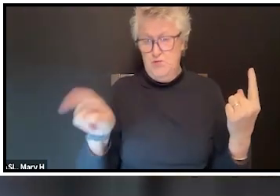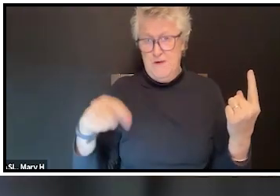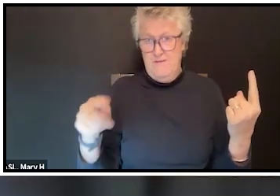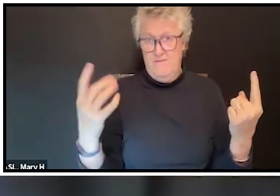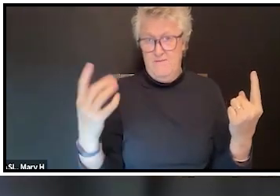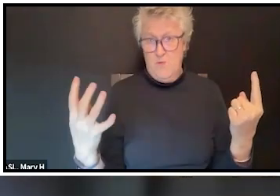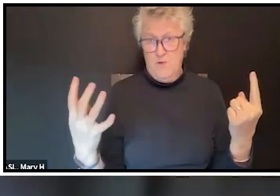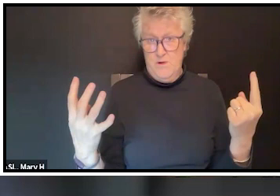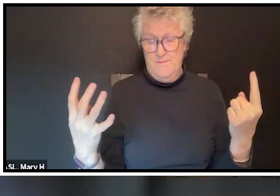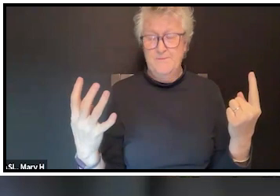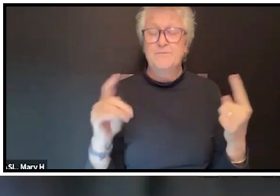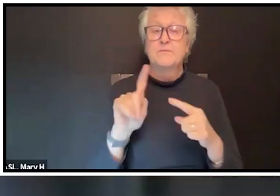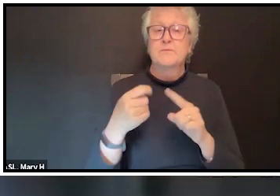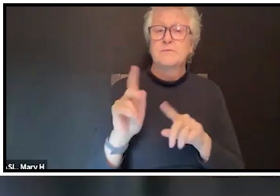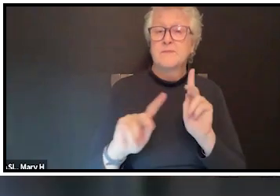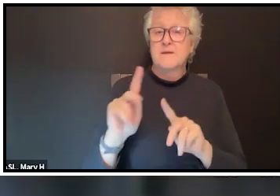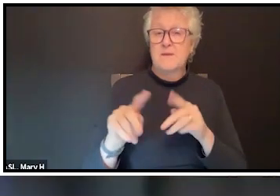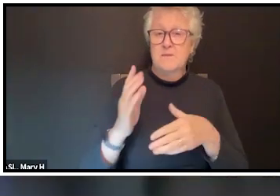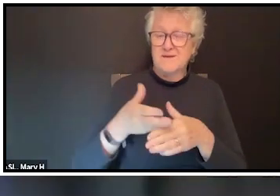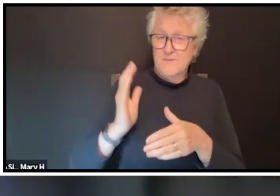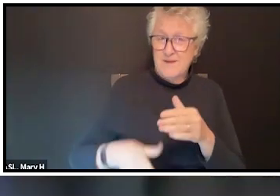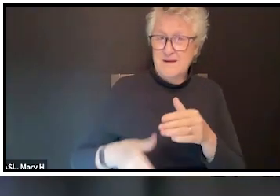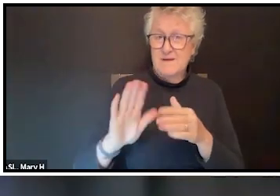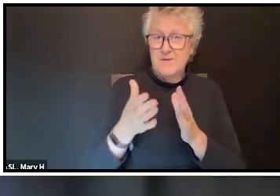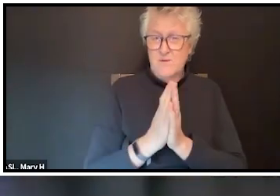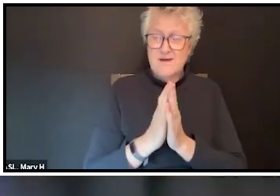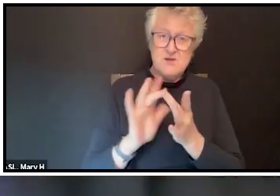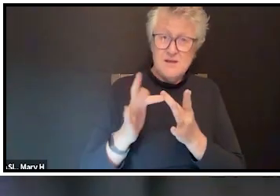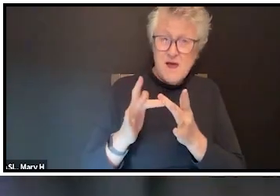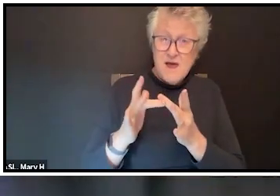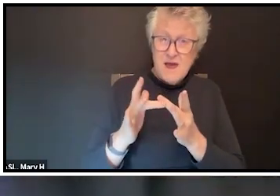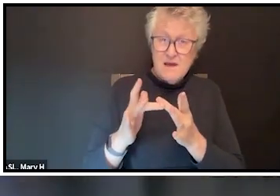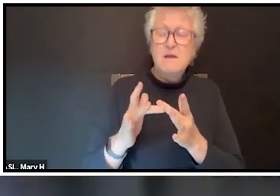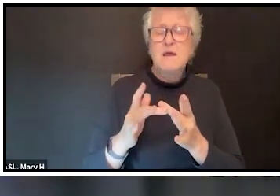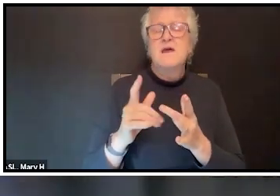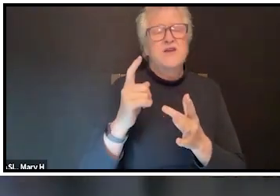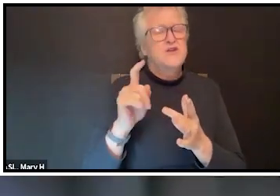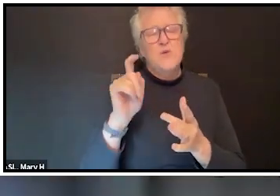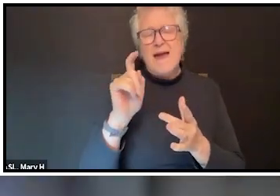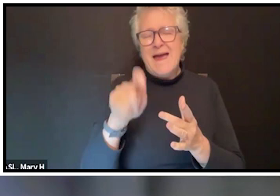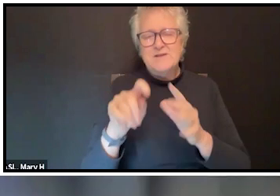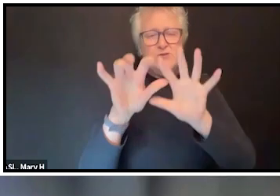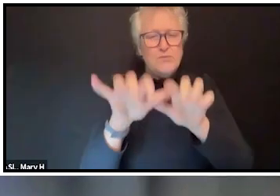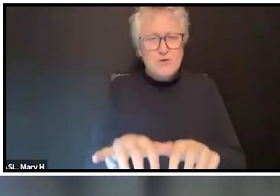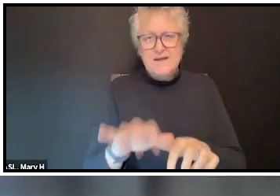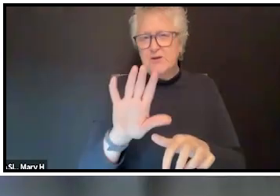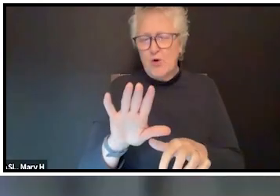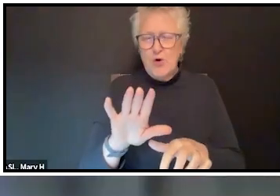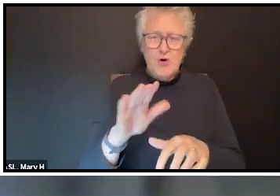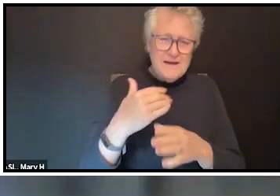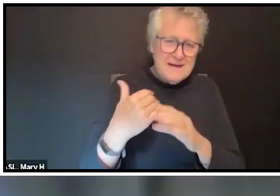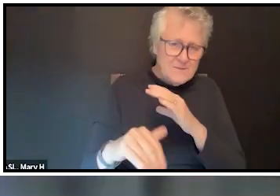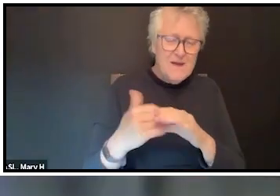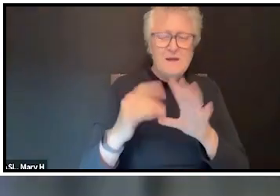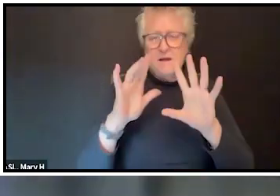their requests online, they submitted an email address. With that, you had to put in information. And so we sent that